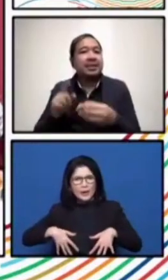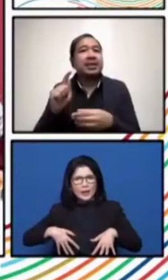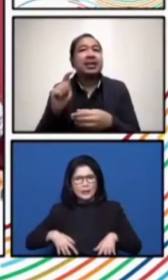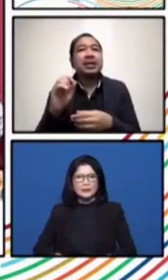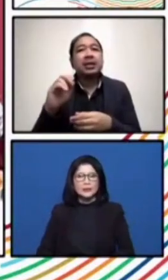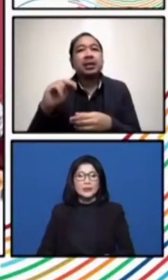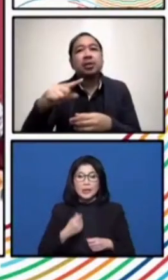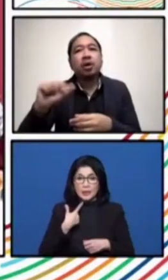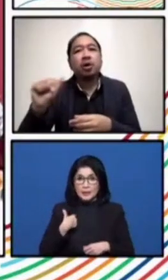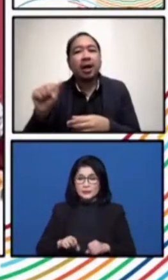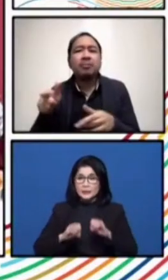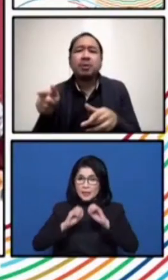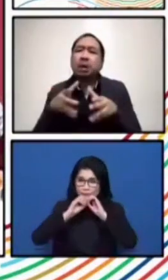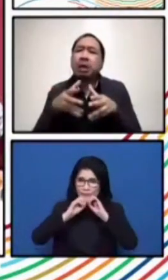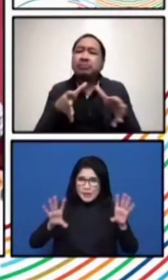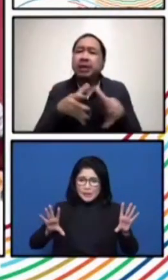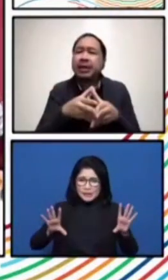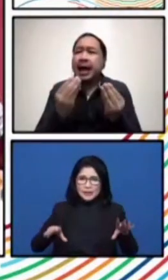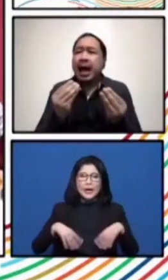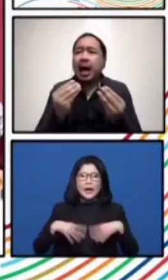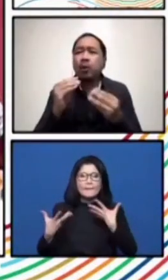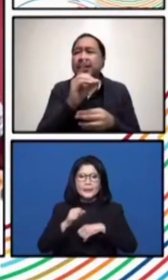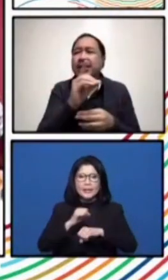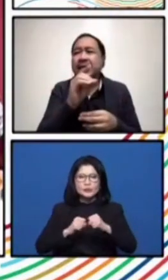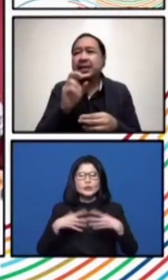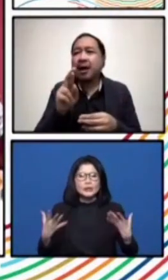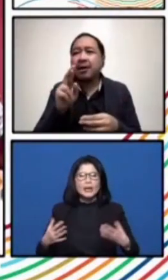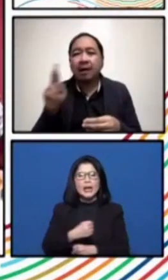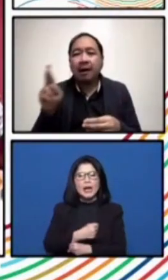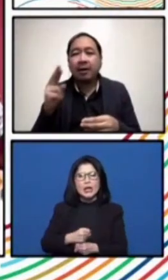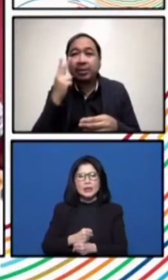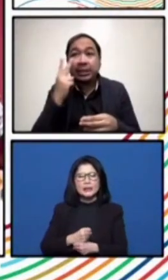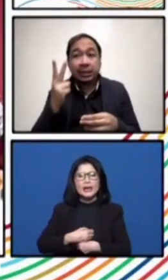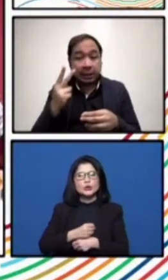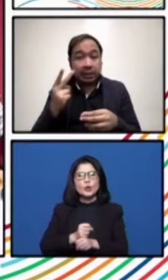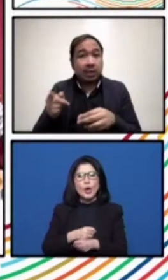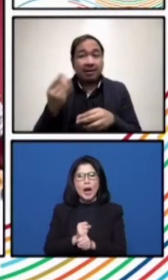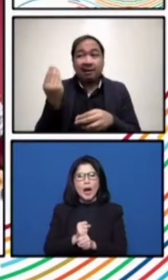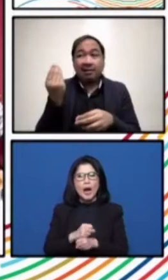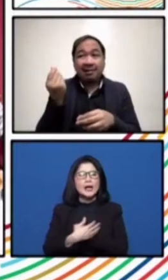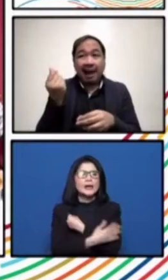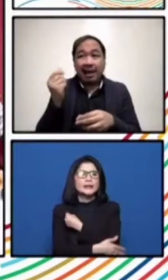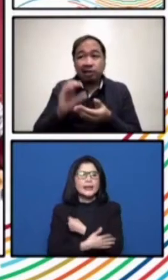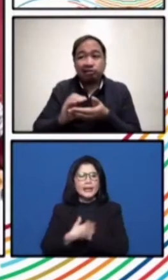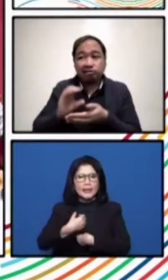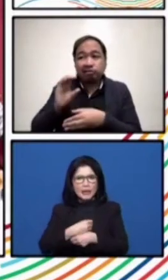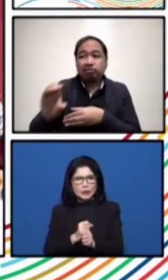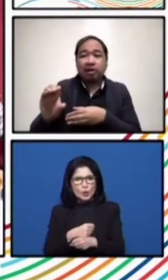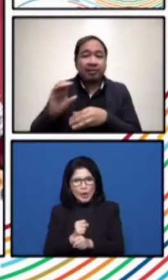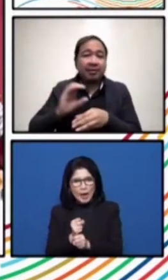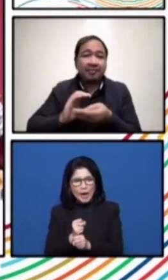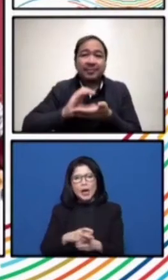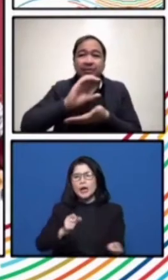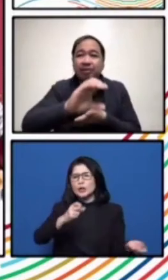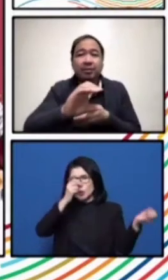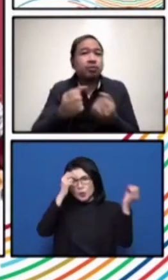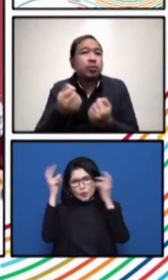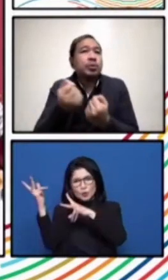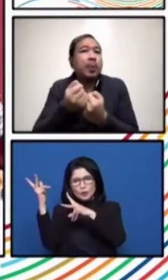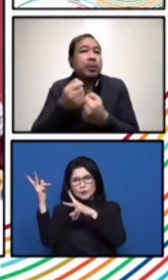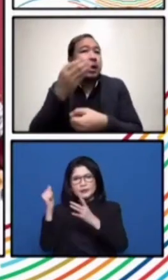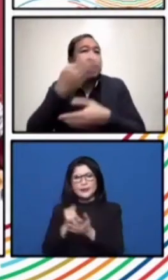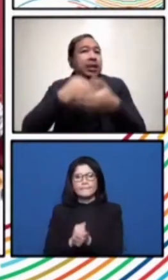disaster risk reduction especially the use of cash transfers to assist persons with disabilities in natural and